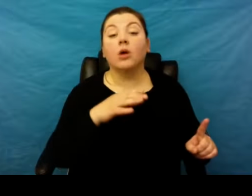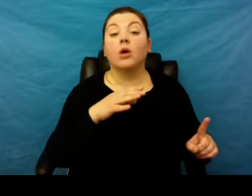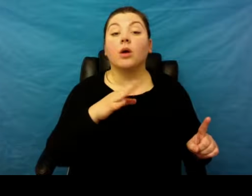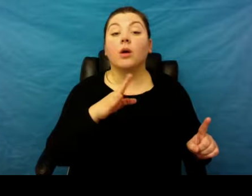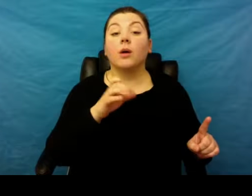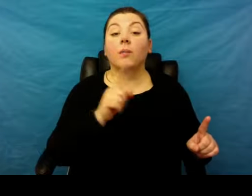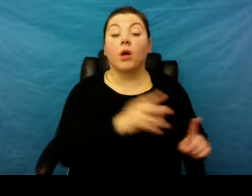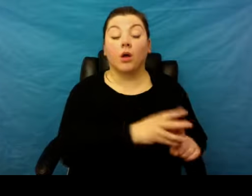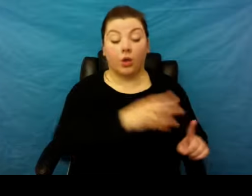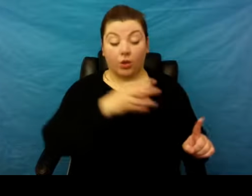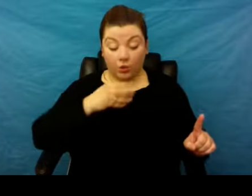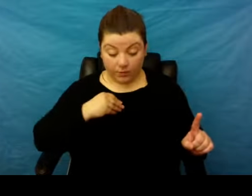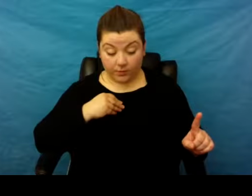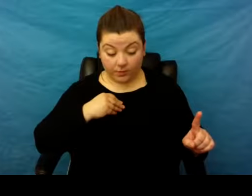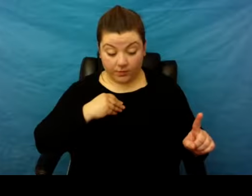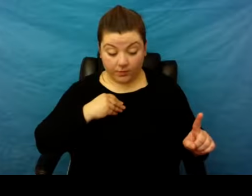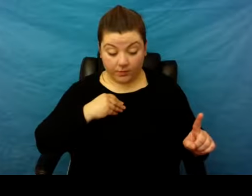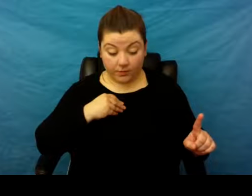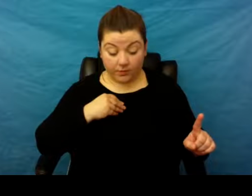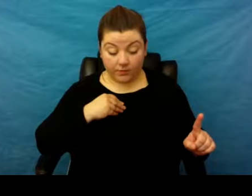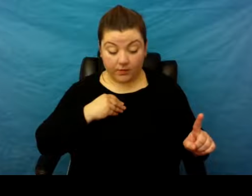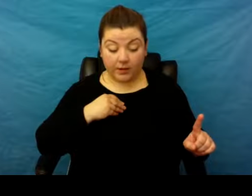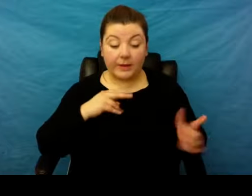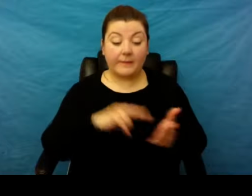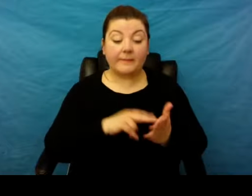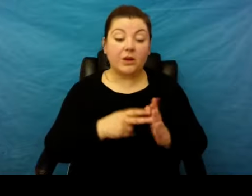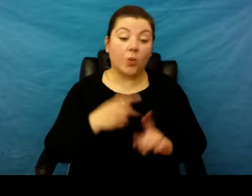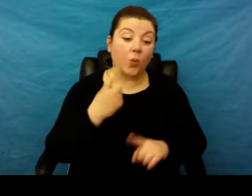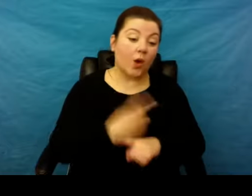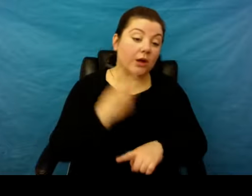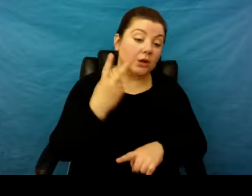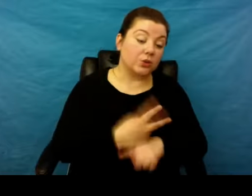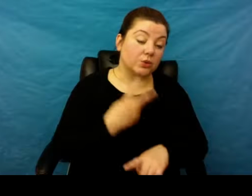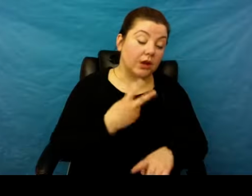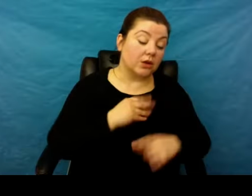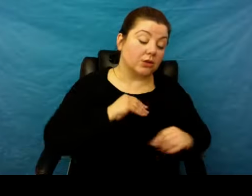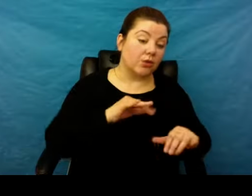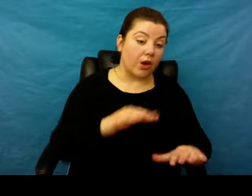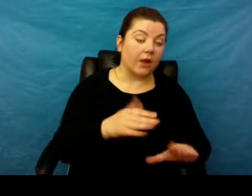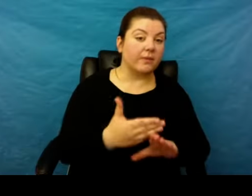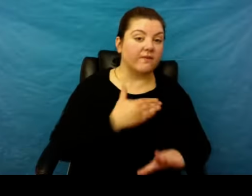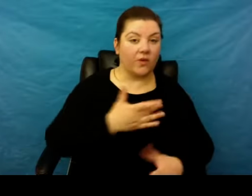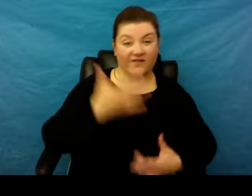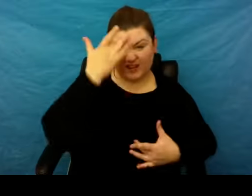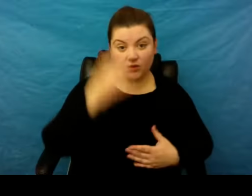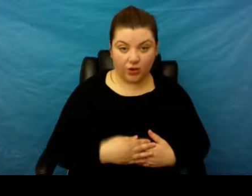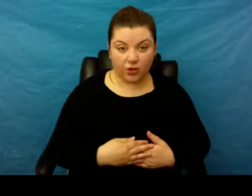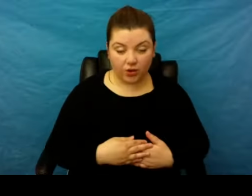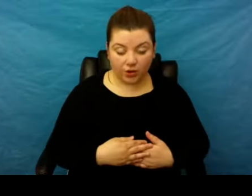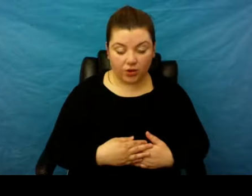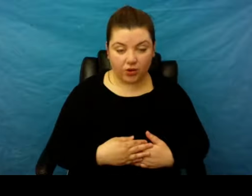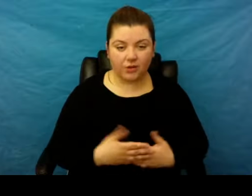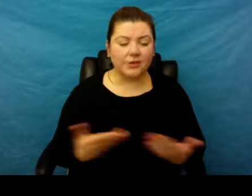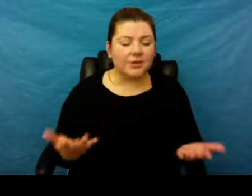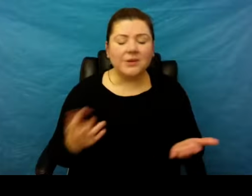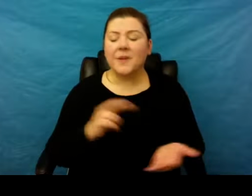are shedding the disease 1 to 2 days before they have fever. So what does that mean practically? It means that